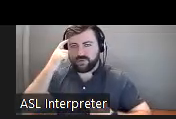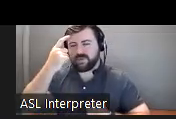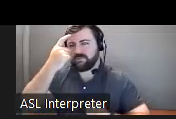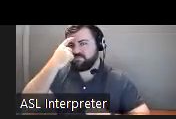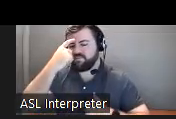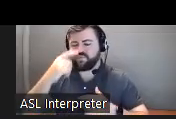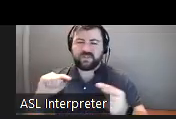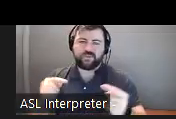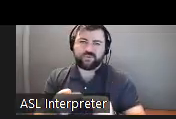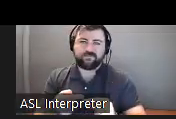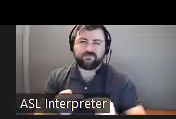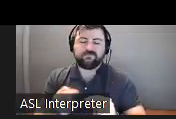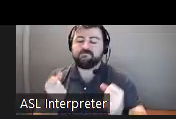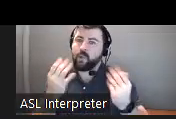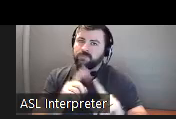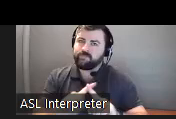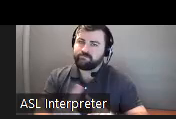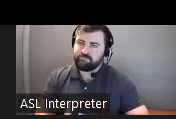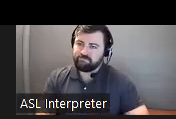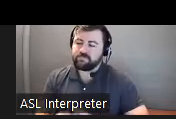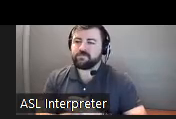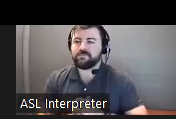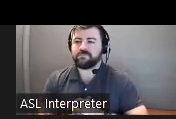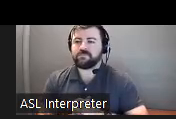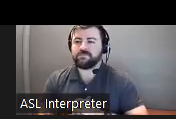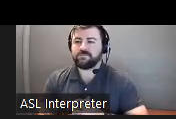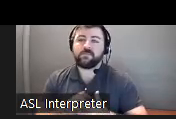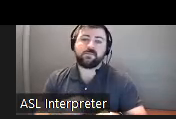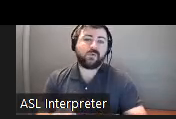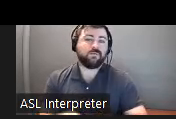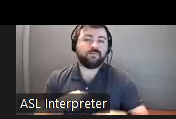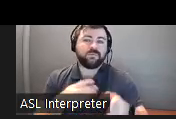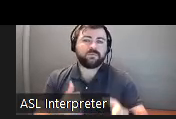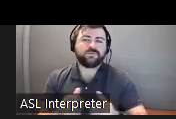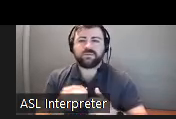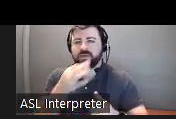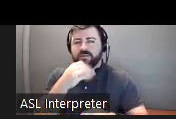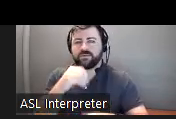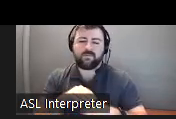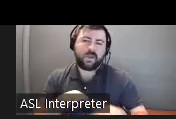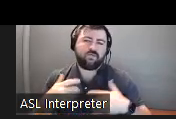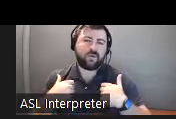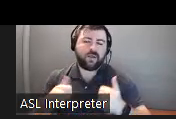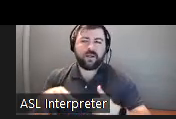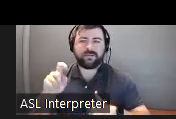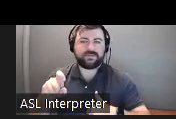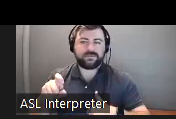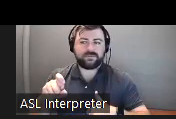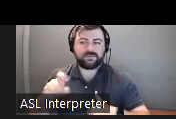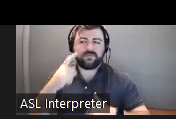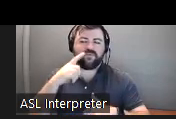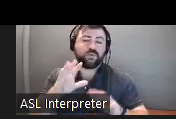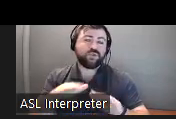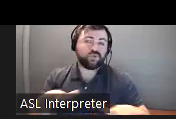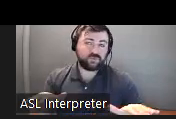injury, multiple. I am also a person with expertise in the behavioral health needs for